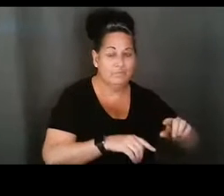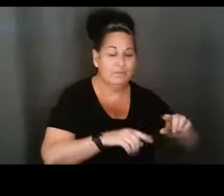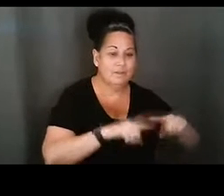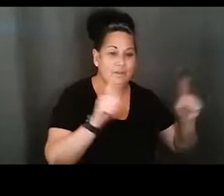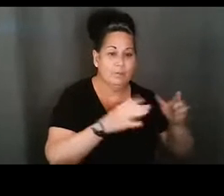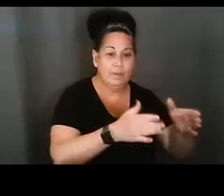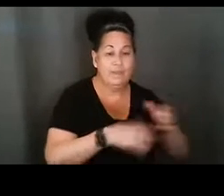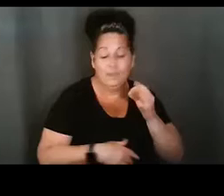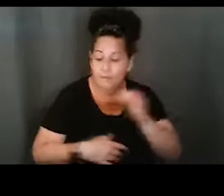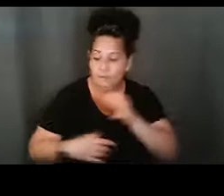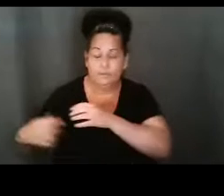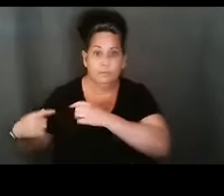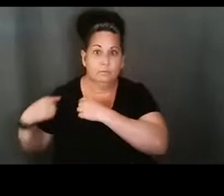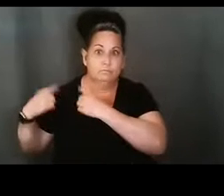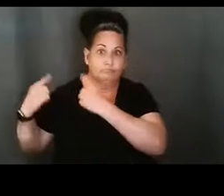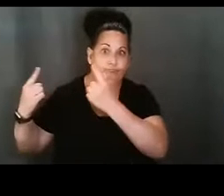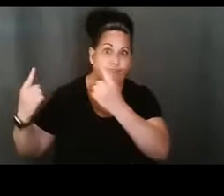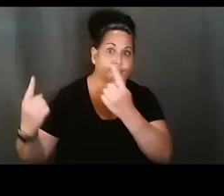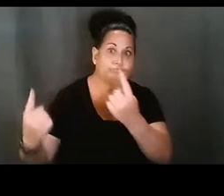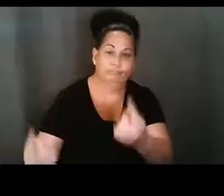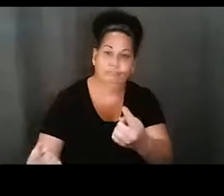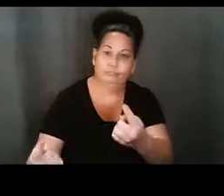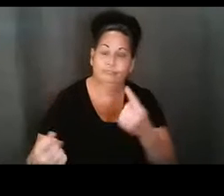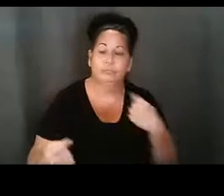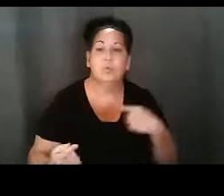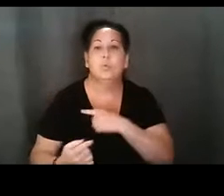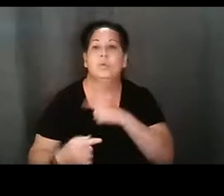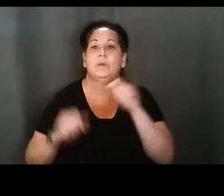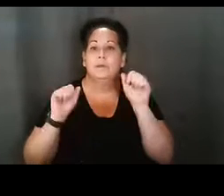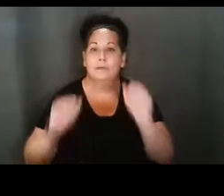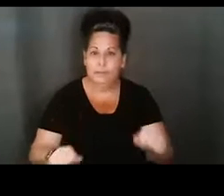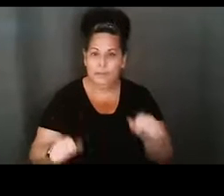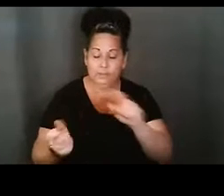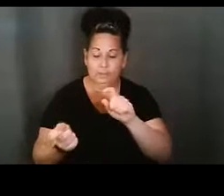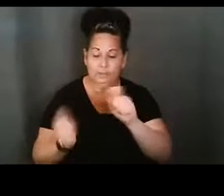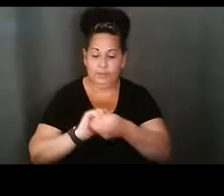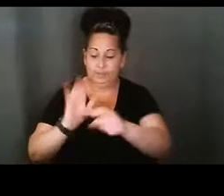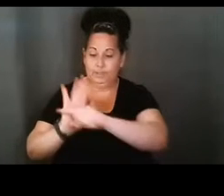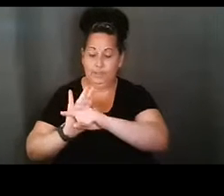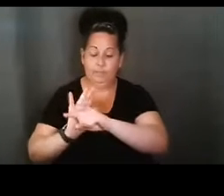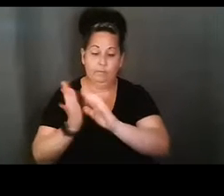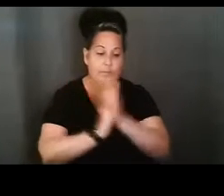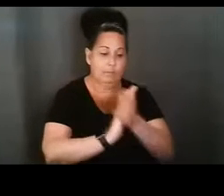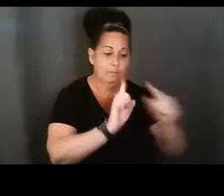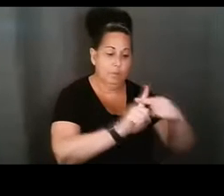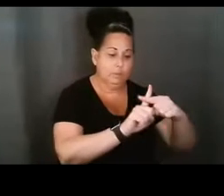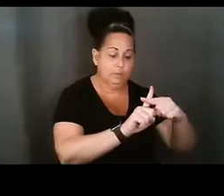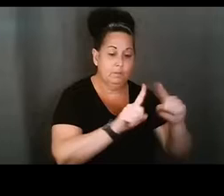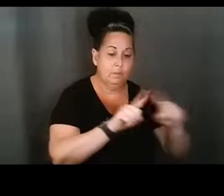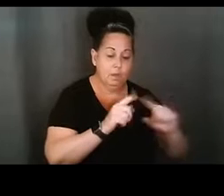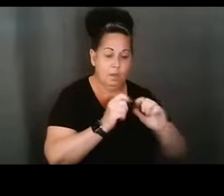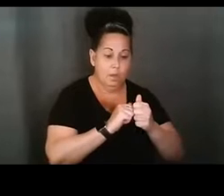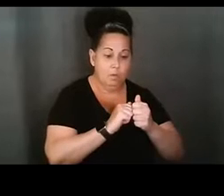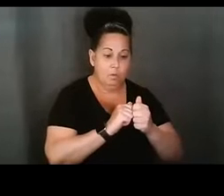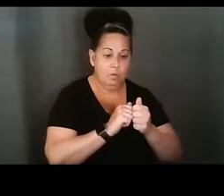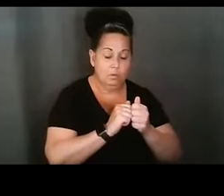time anyway, the rivalries. We can turn that negative into a positive by making it a